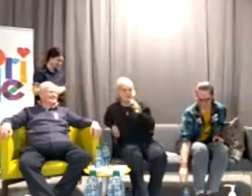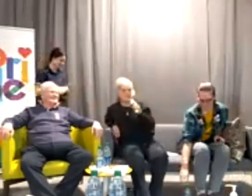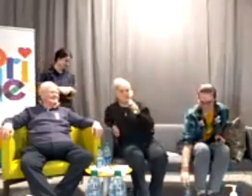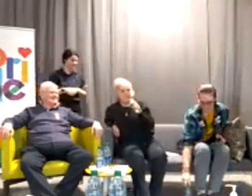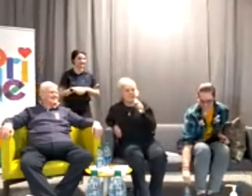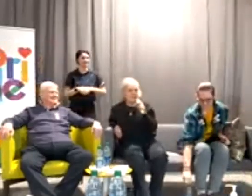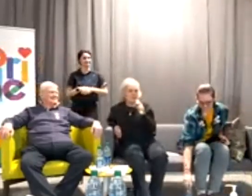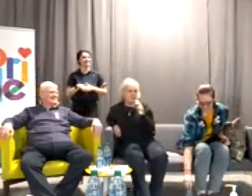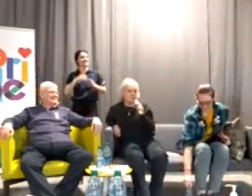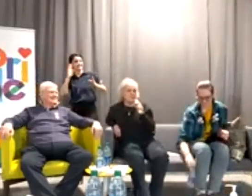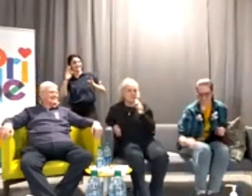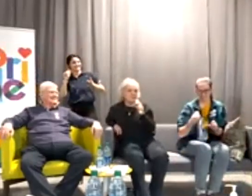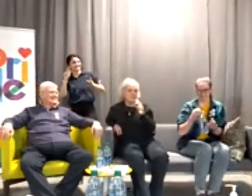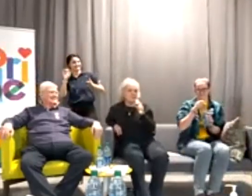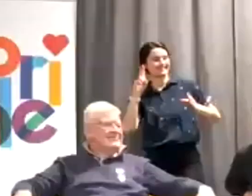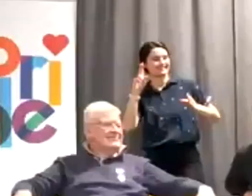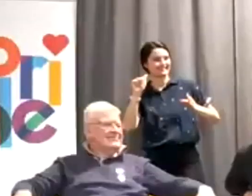Hi, Amanda. What